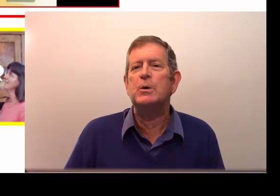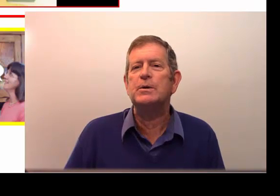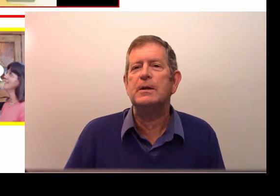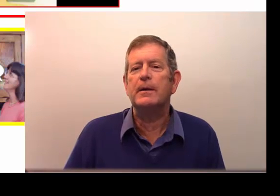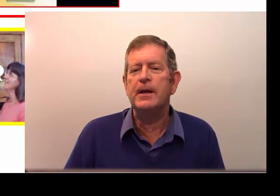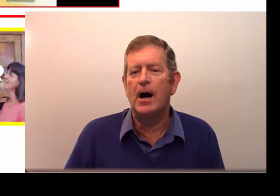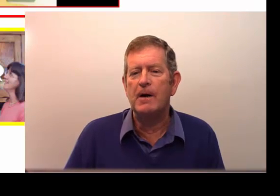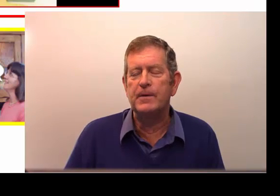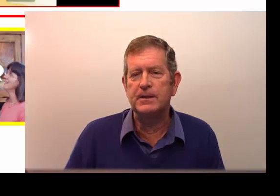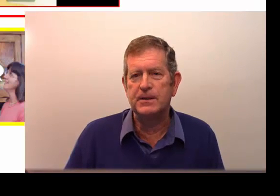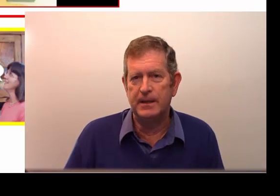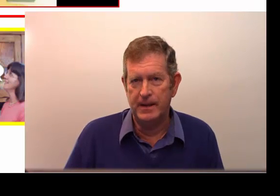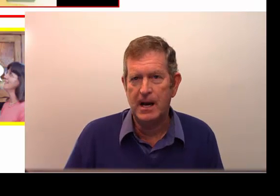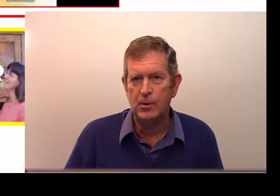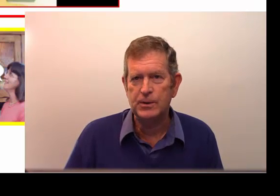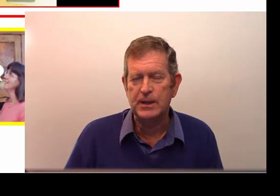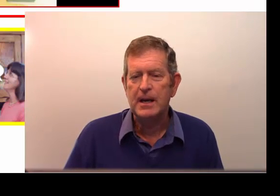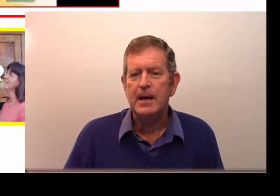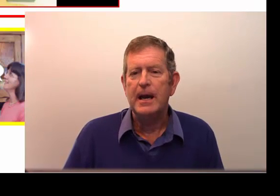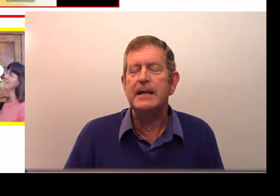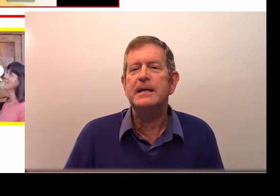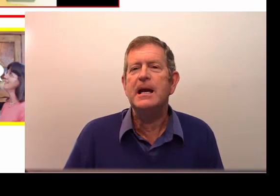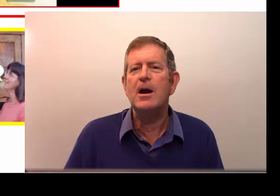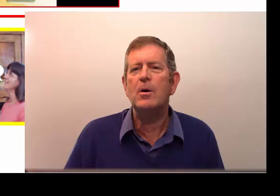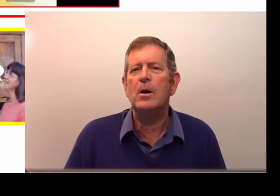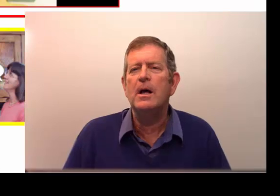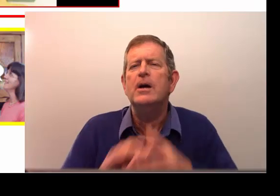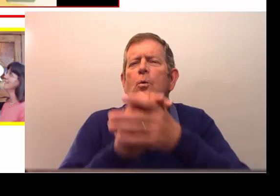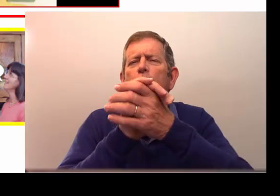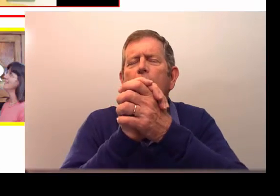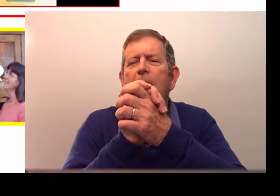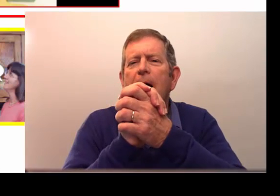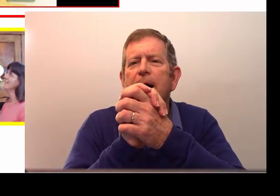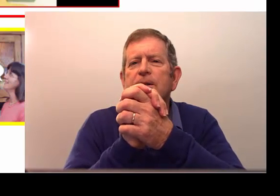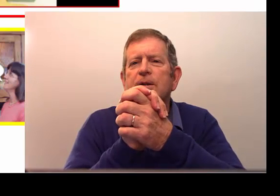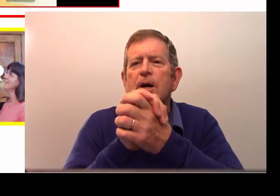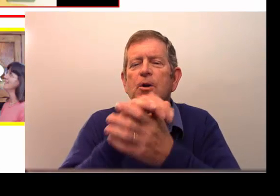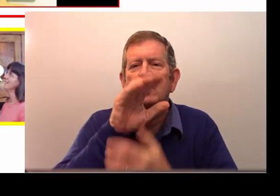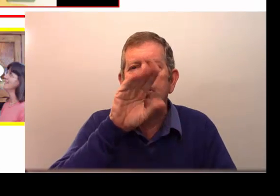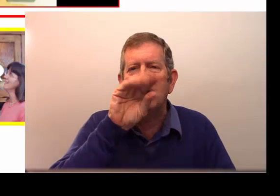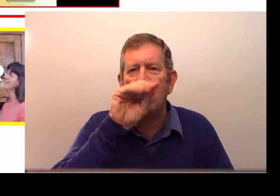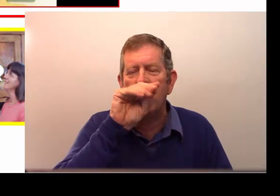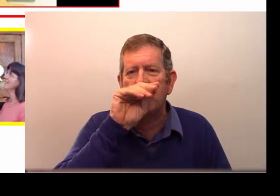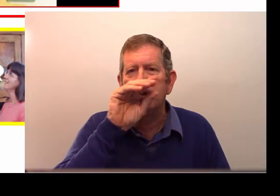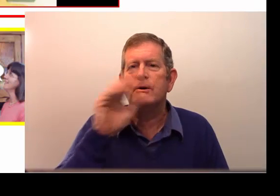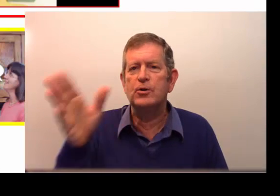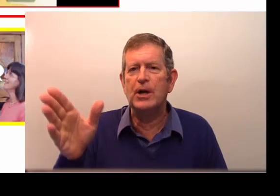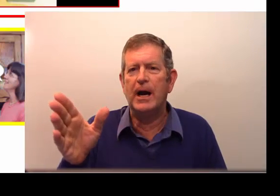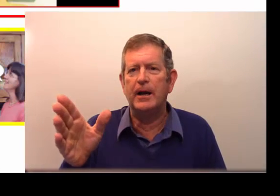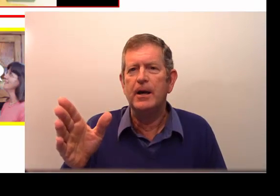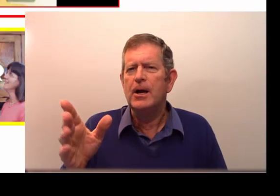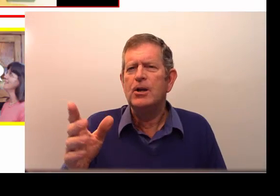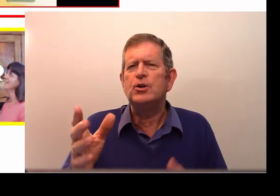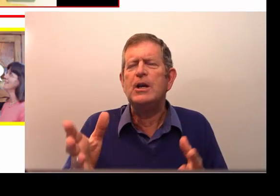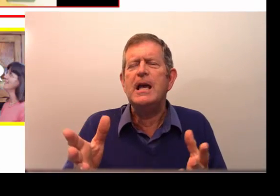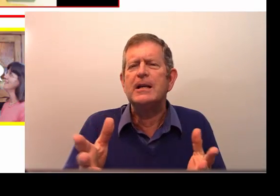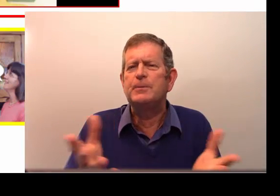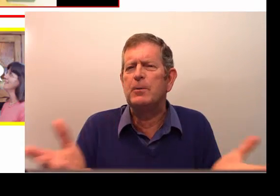Carol enters the office in the house, and Carol wants to talk